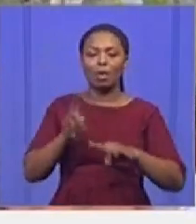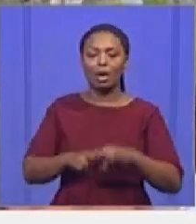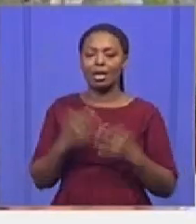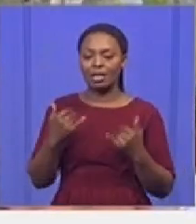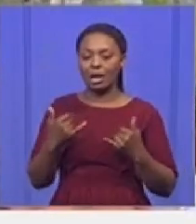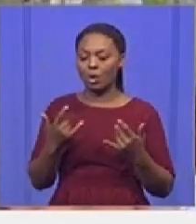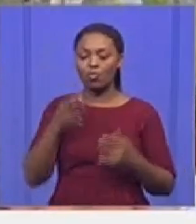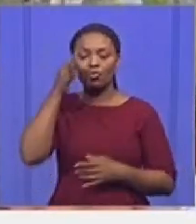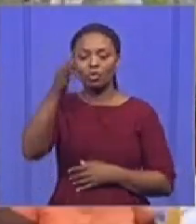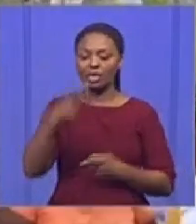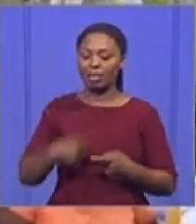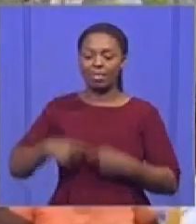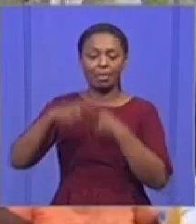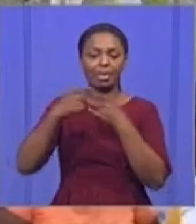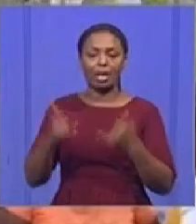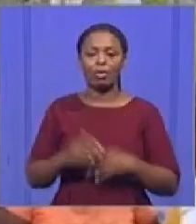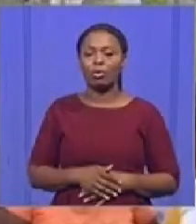still. There's no way forward.